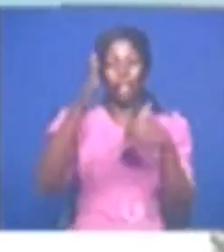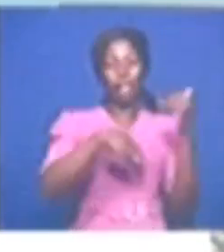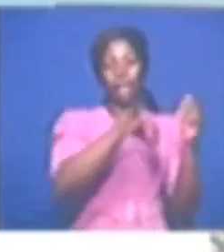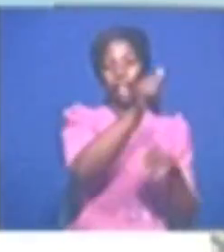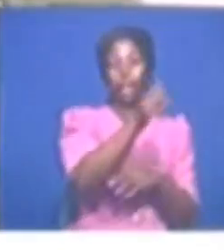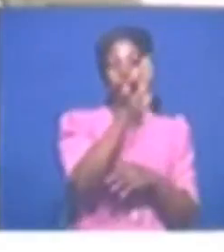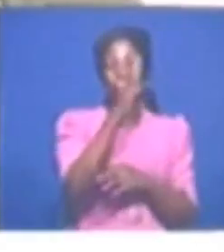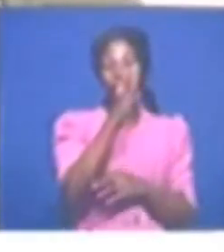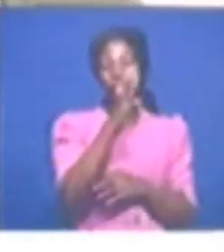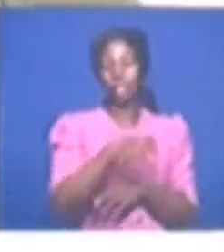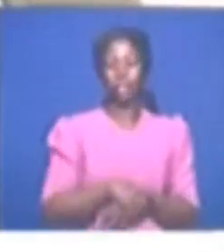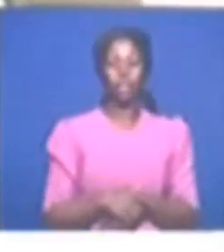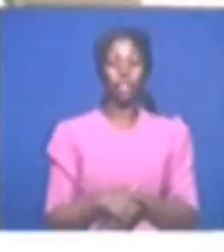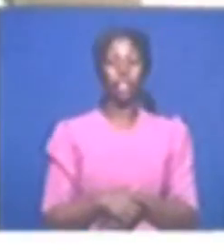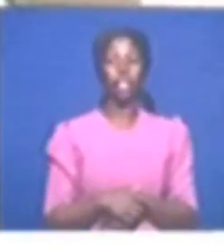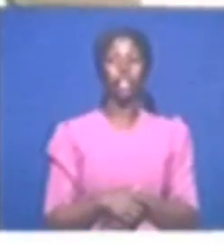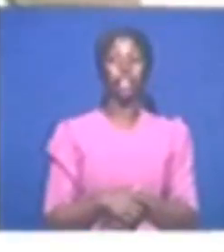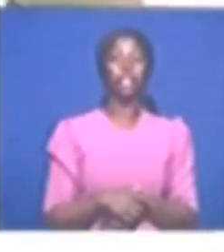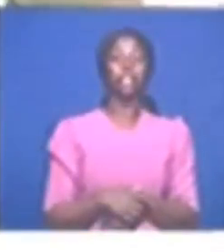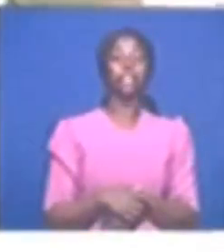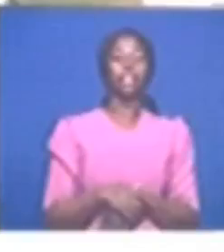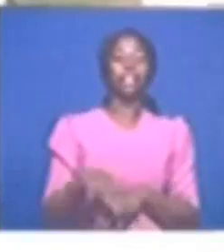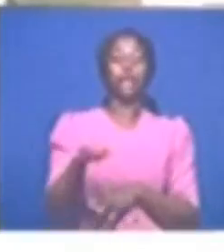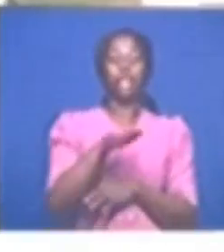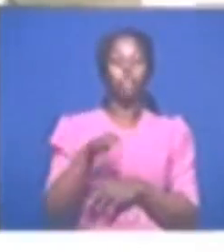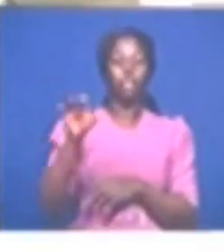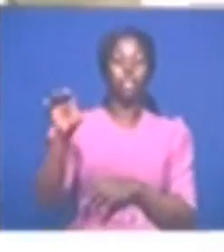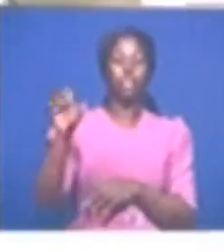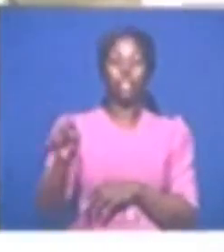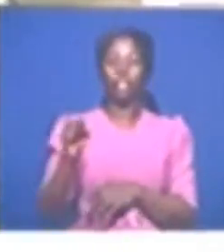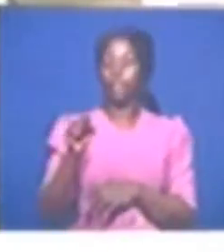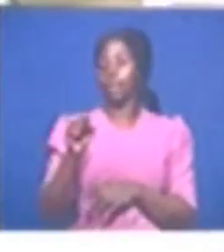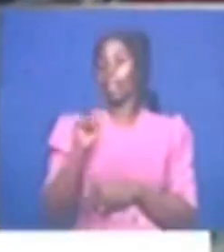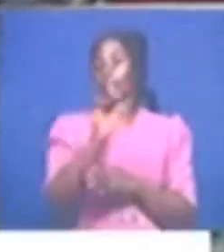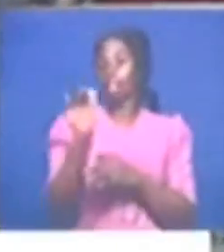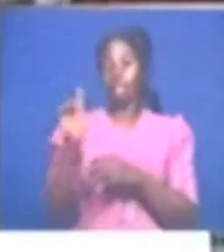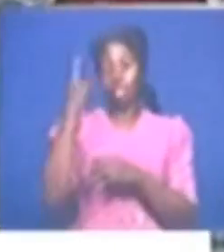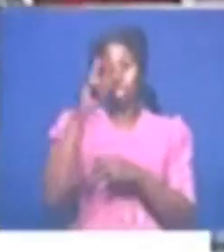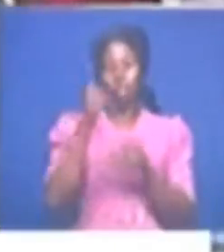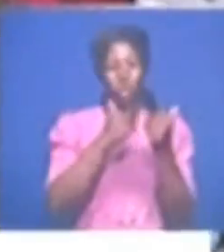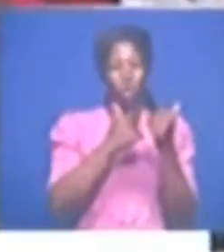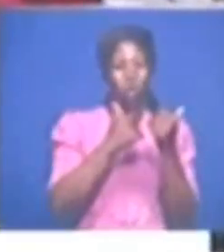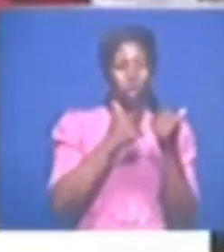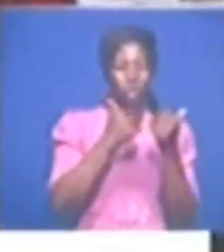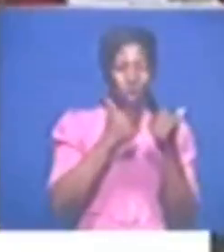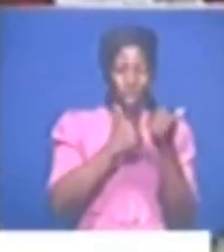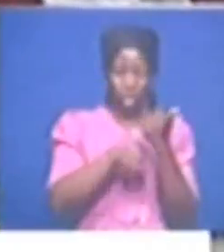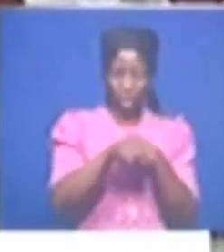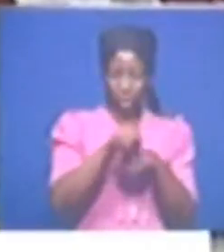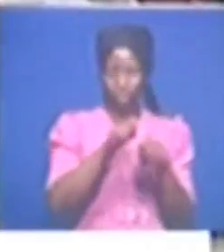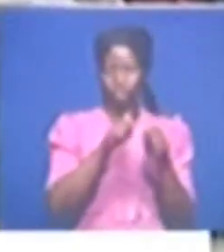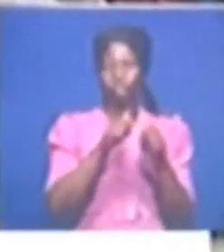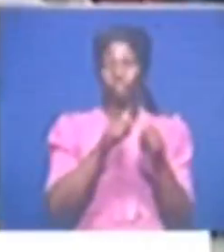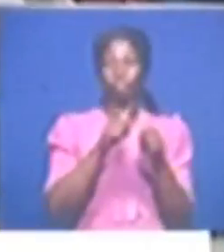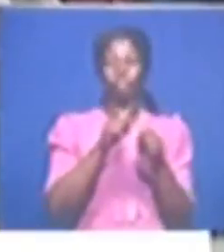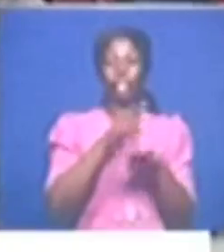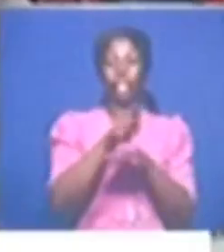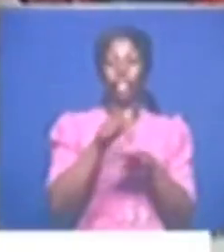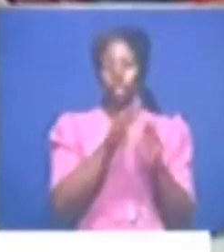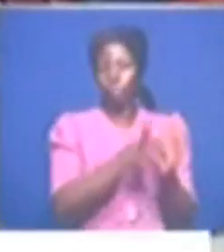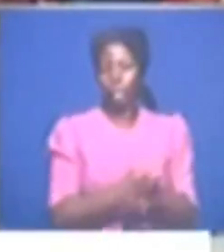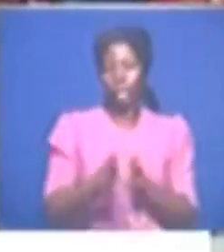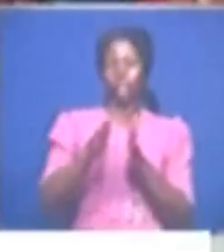forests. Environment Cabinet Secretary Keriako Tobiko called for the enactment of the Mangrove National Plan to safeguard the